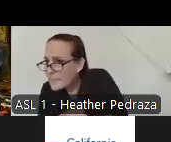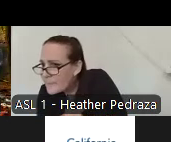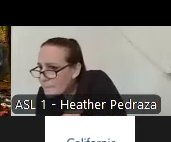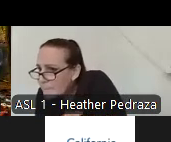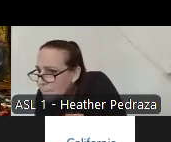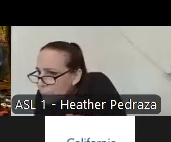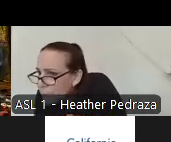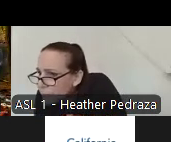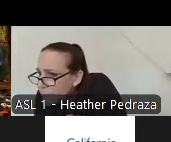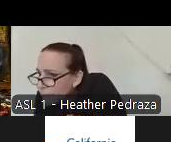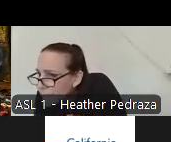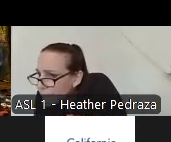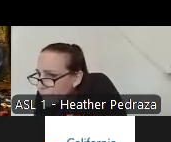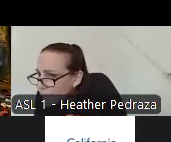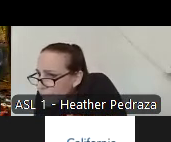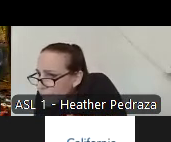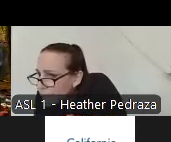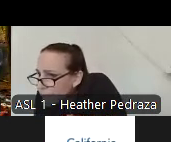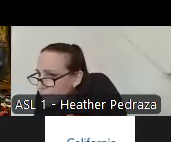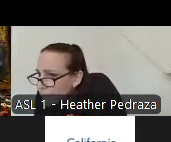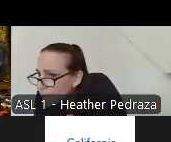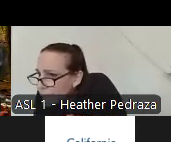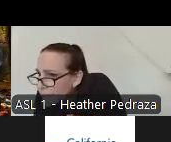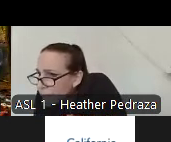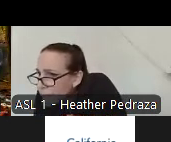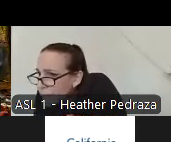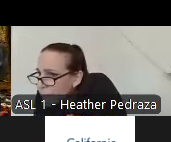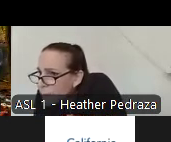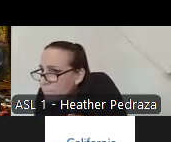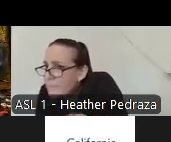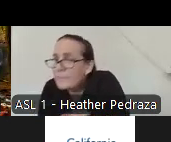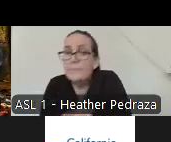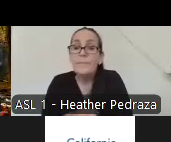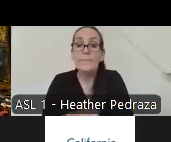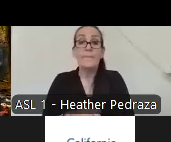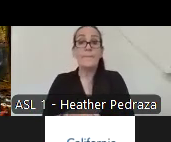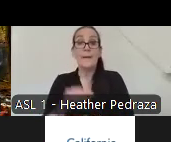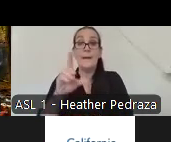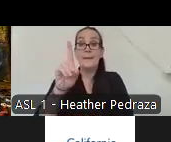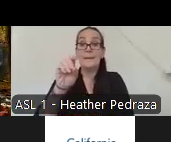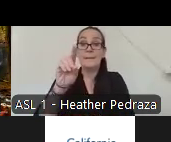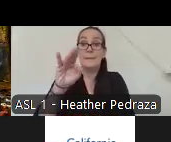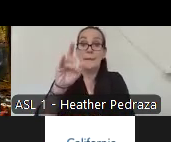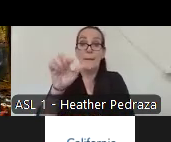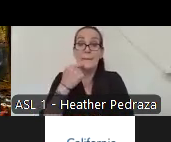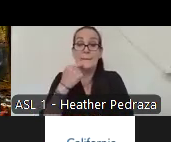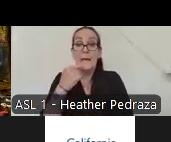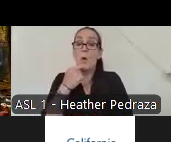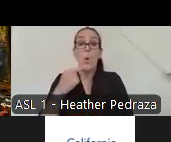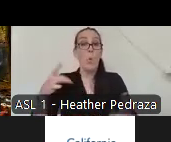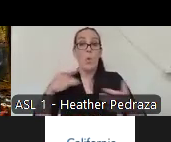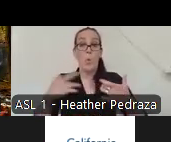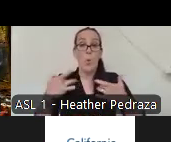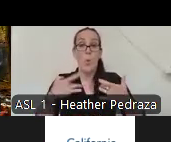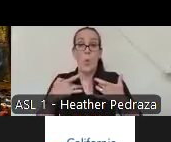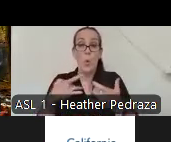Comments, questions? No, I don't see any right now. So Debbie said she's very excited. Thank you, Debbie, as are we. And we really,